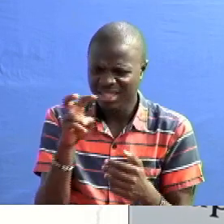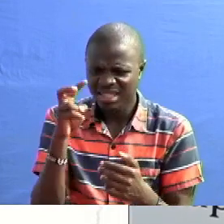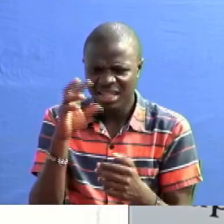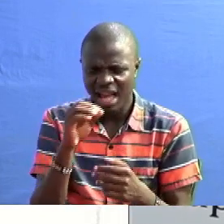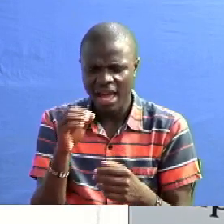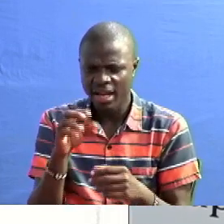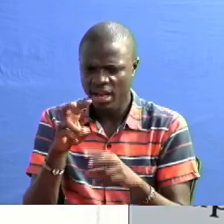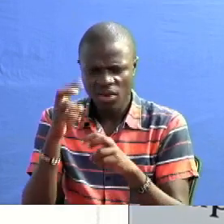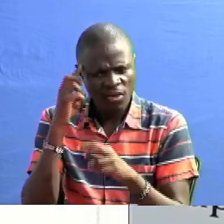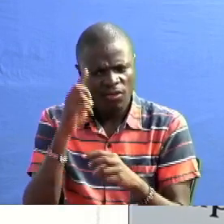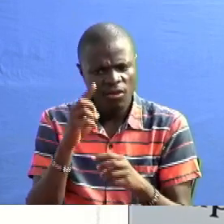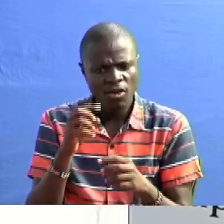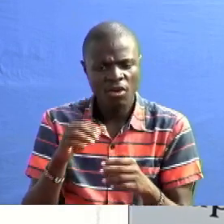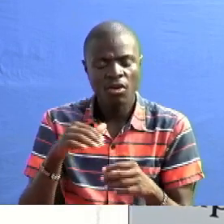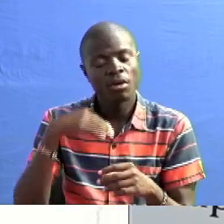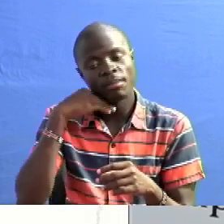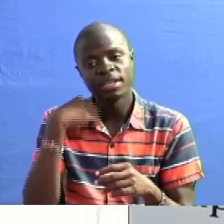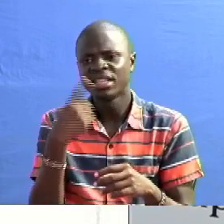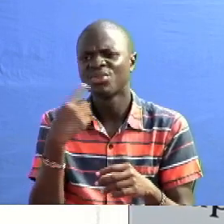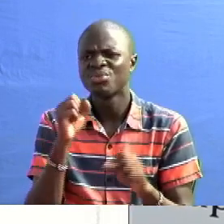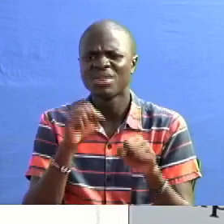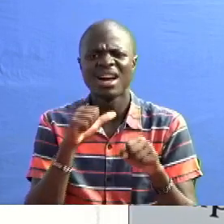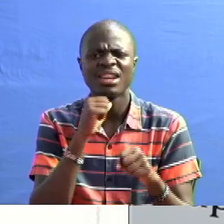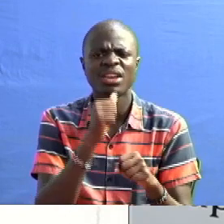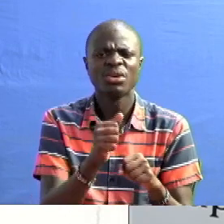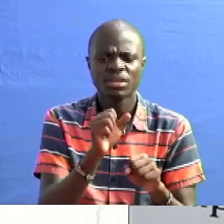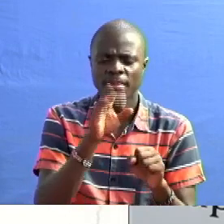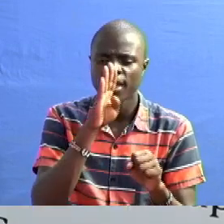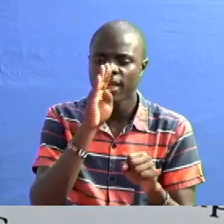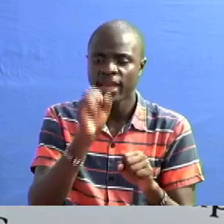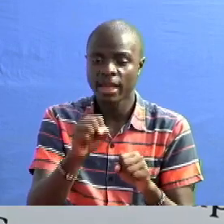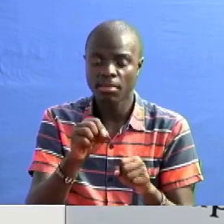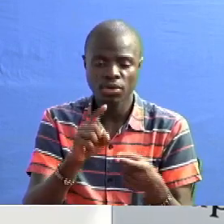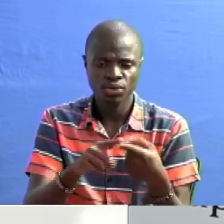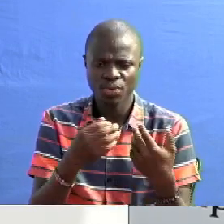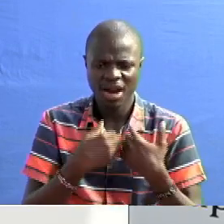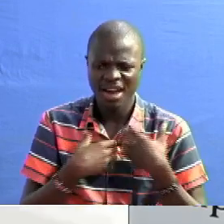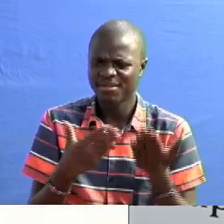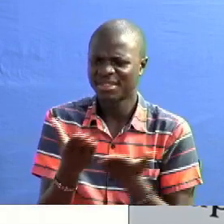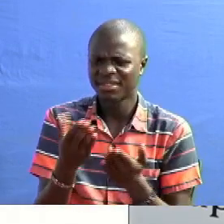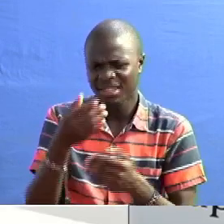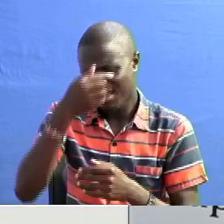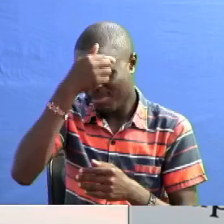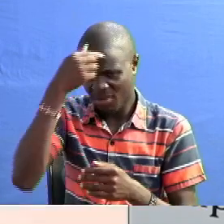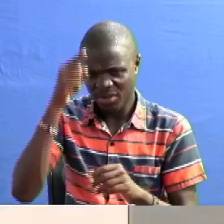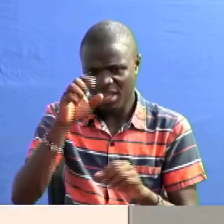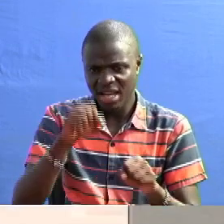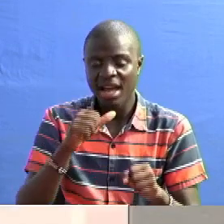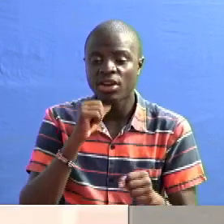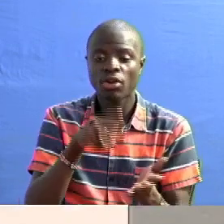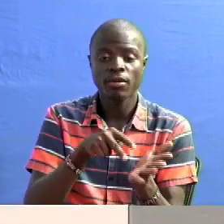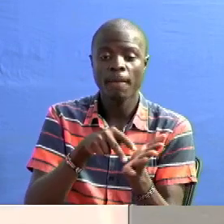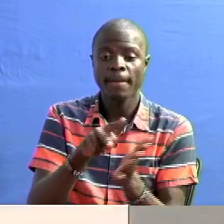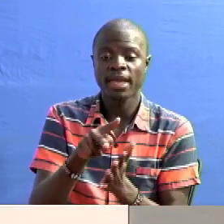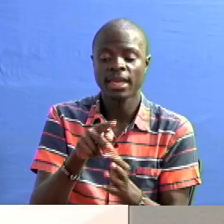assess clients who would not be able to maybe access services because they cannot be able to pay. The